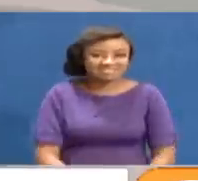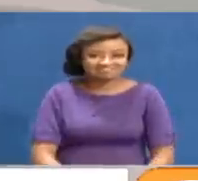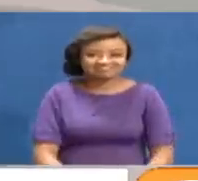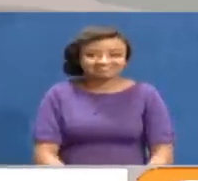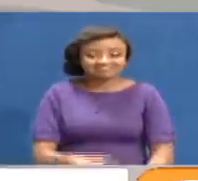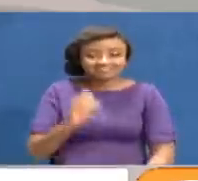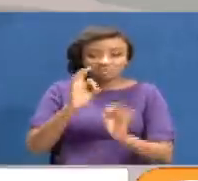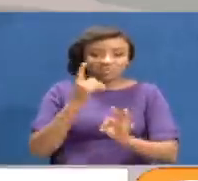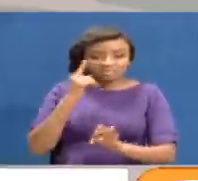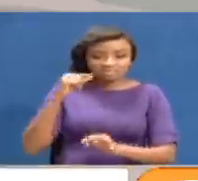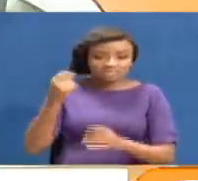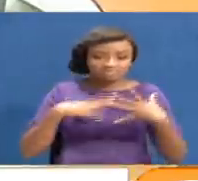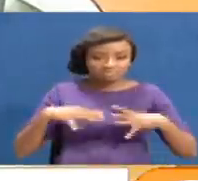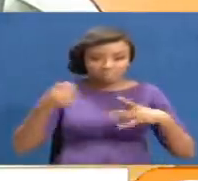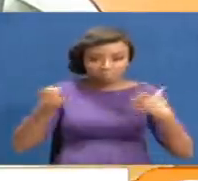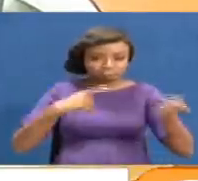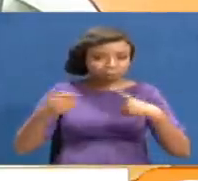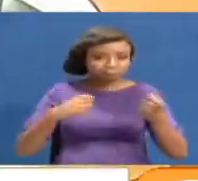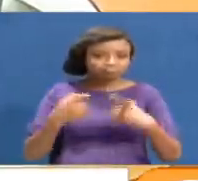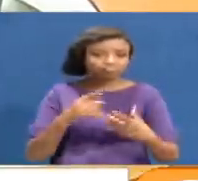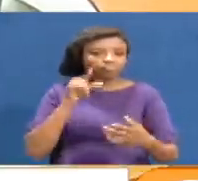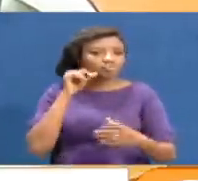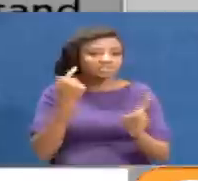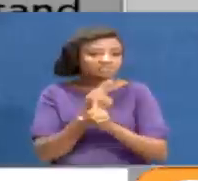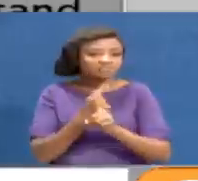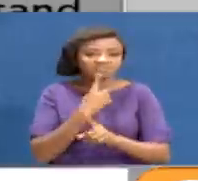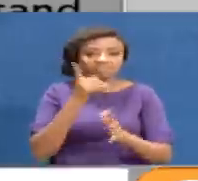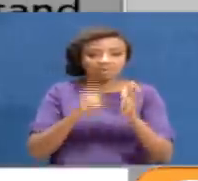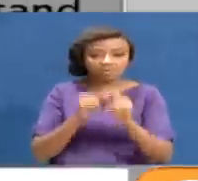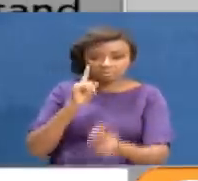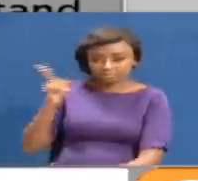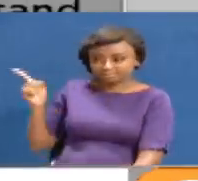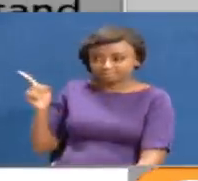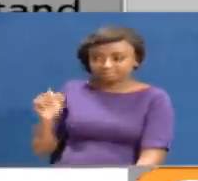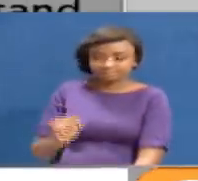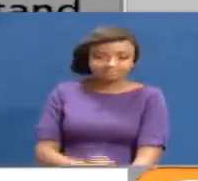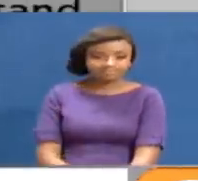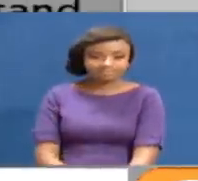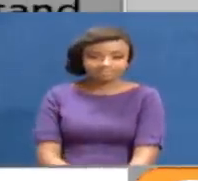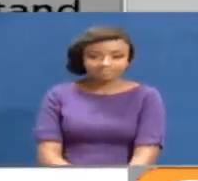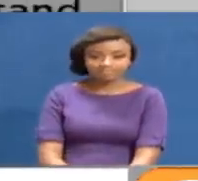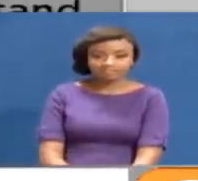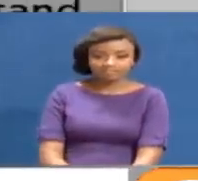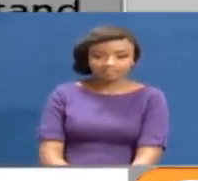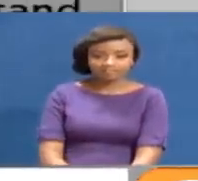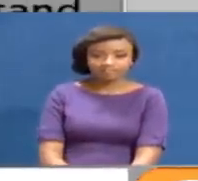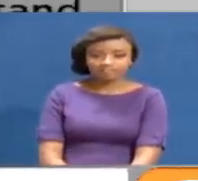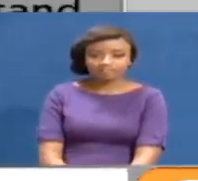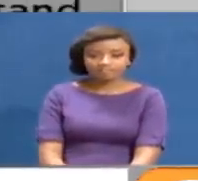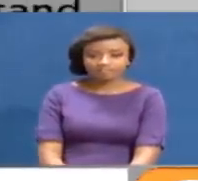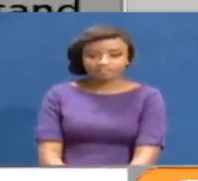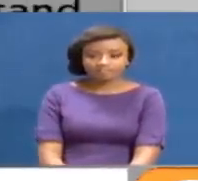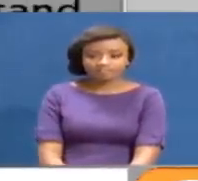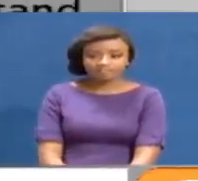some feedback before I take your closing remark on this issue of the process. Engineer Lazaro is saying BBI documents should be made everywhere from